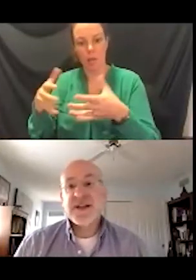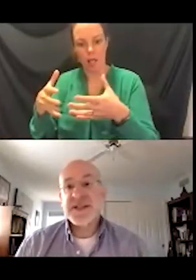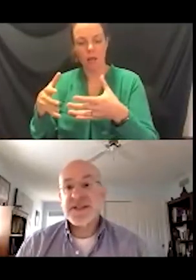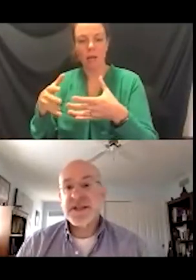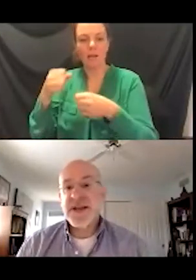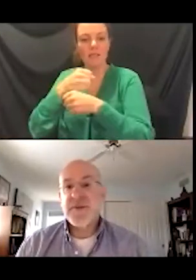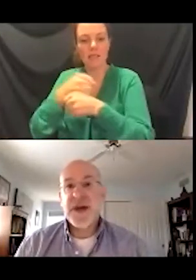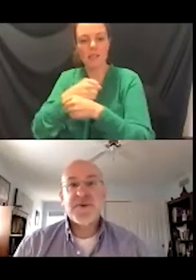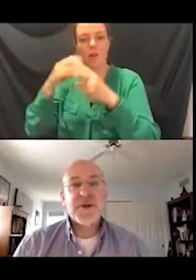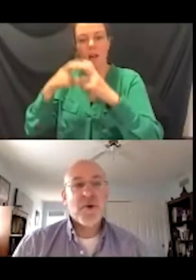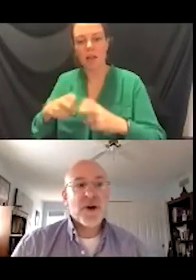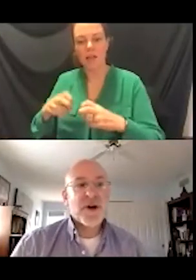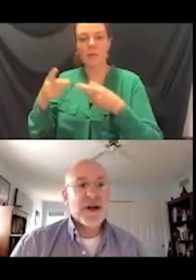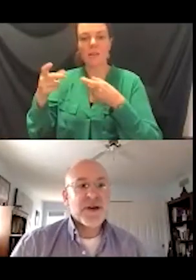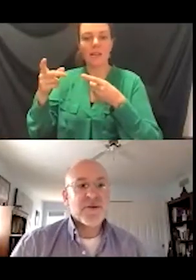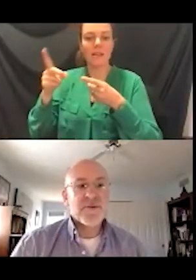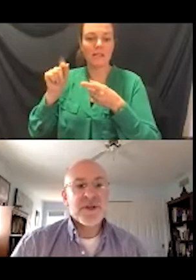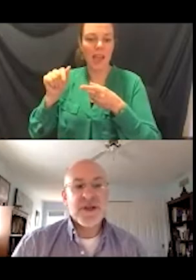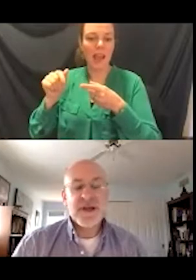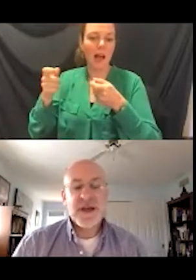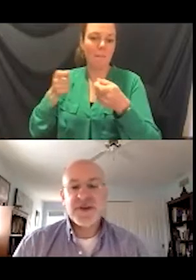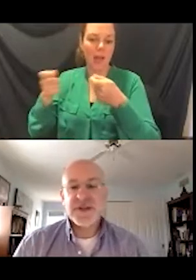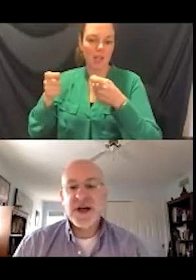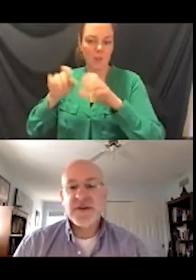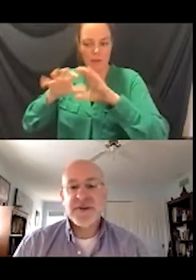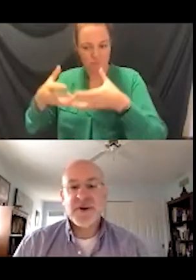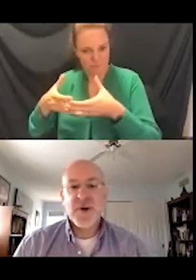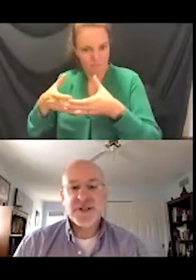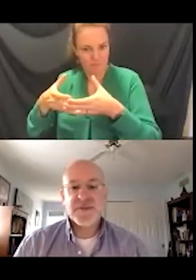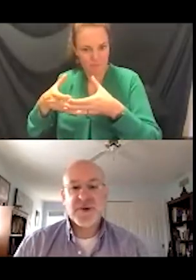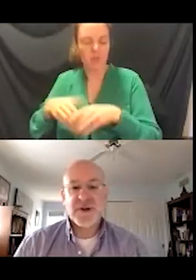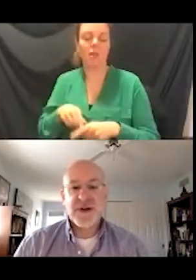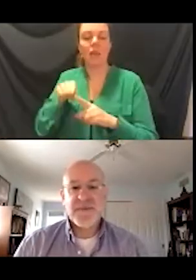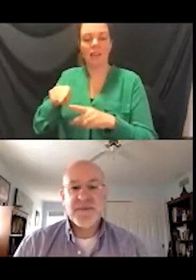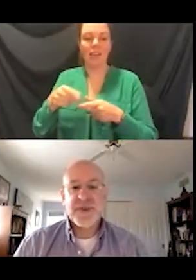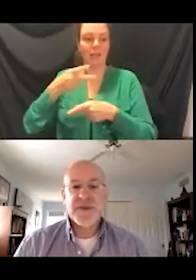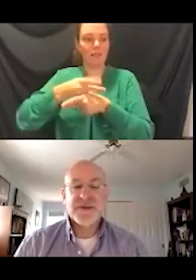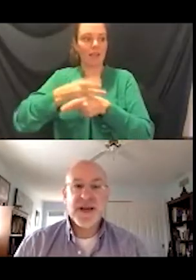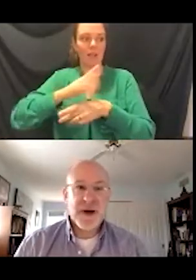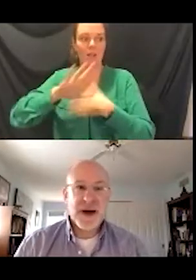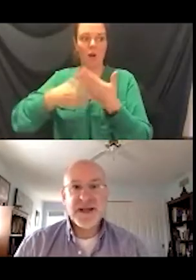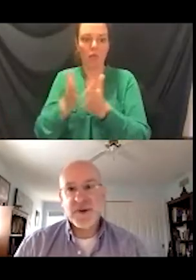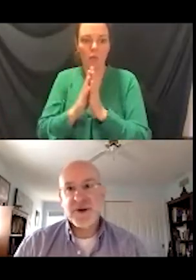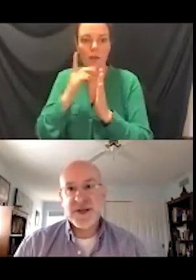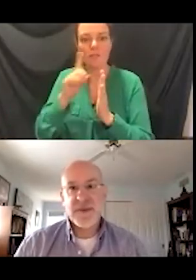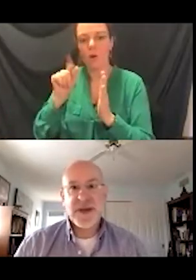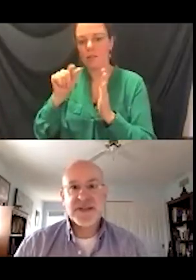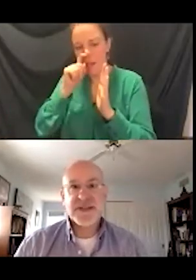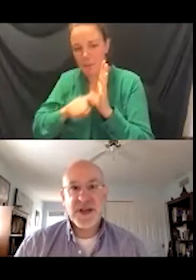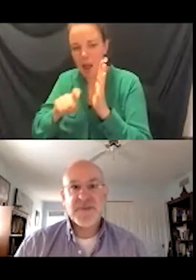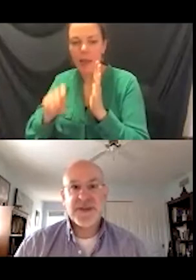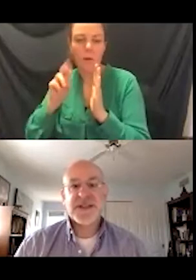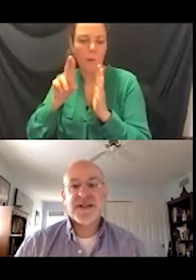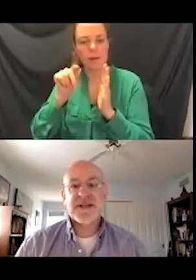statistical analysis and data management core, and really handles a lot of the requests for either data mining or